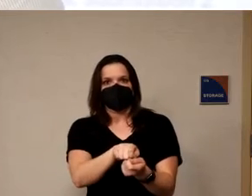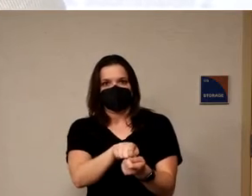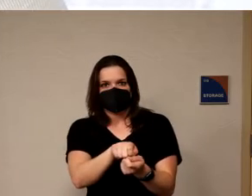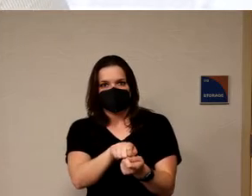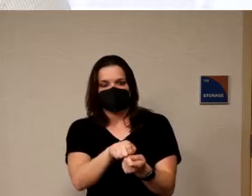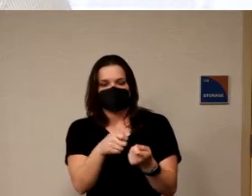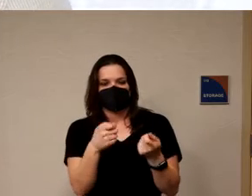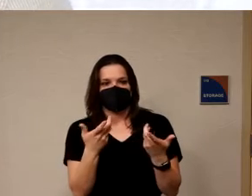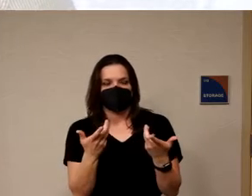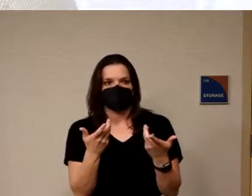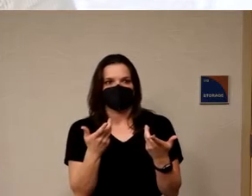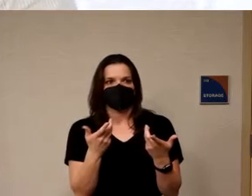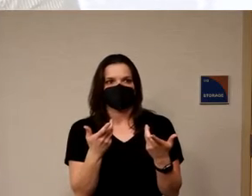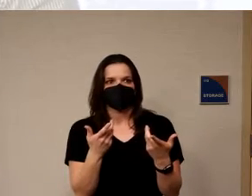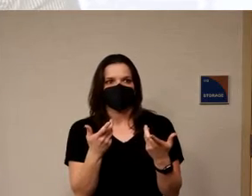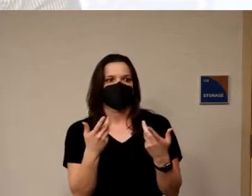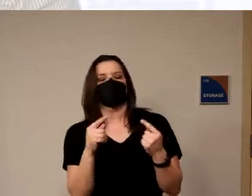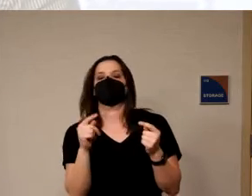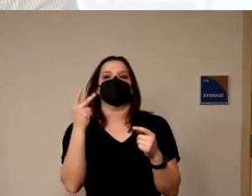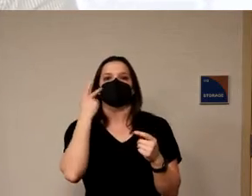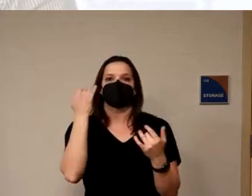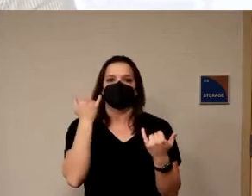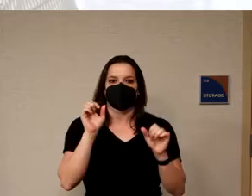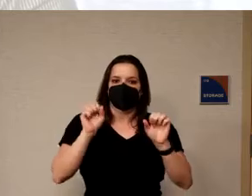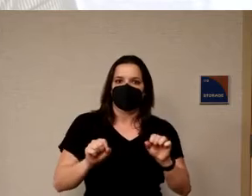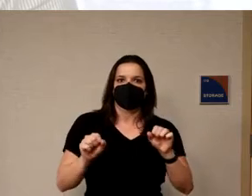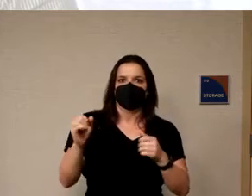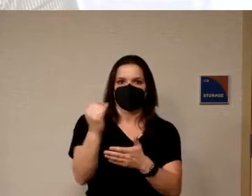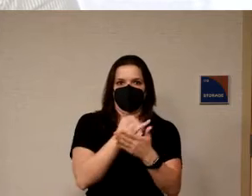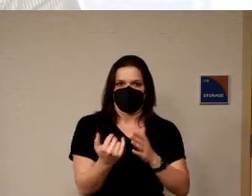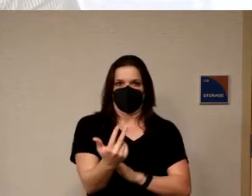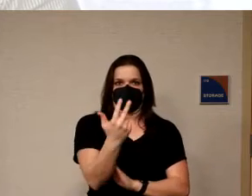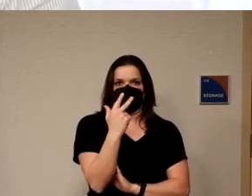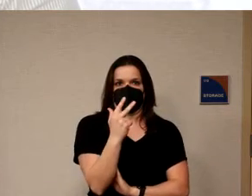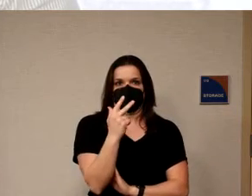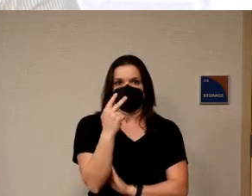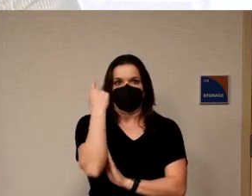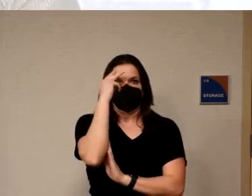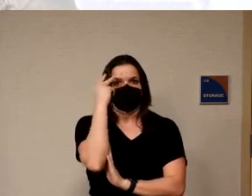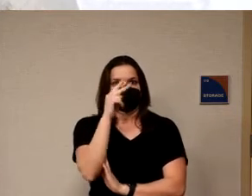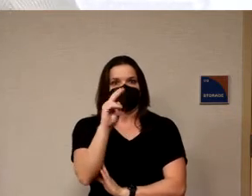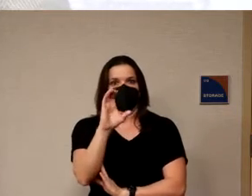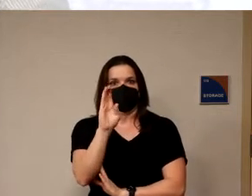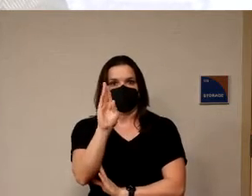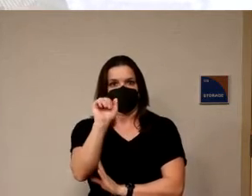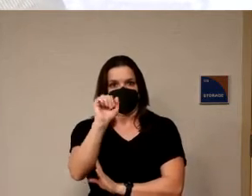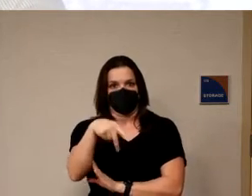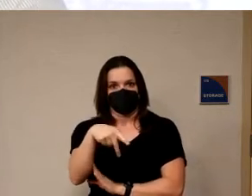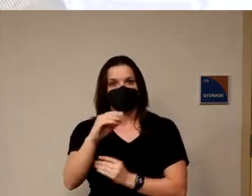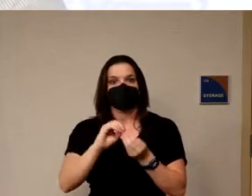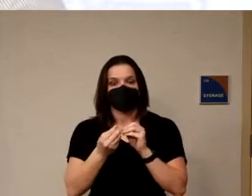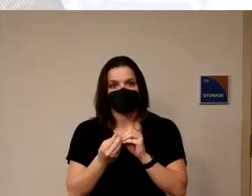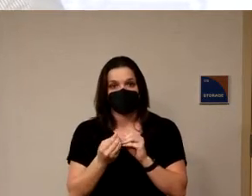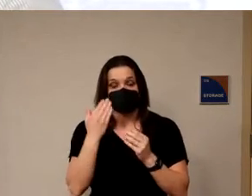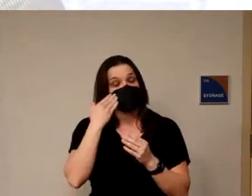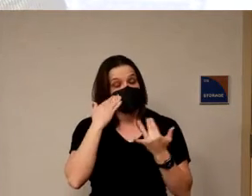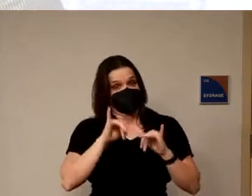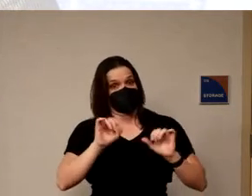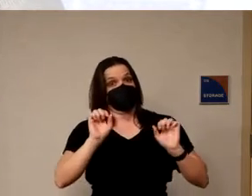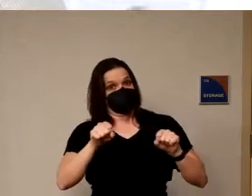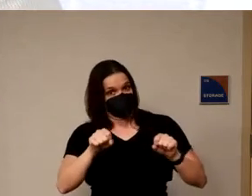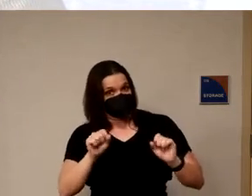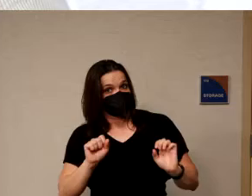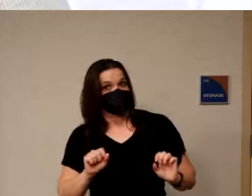get, see if it was possible to draw 3 Hispanic CVAP numbers. And I know that that's